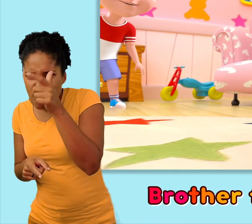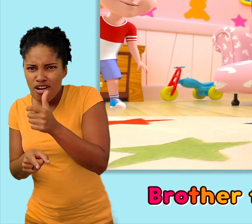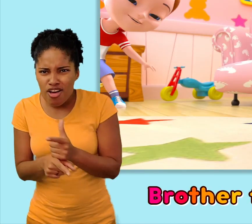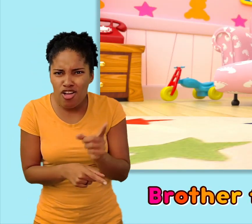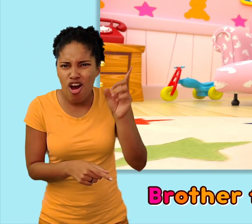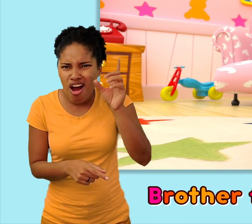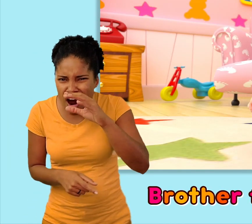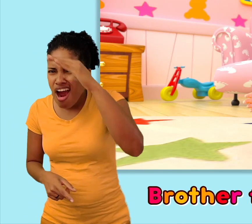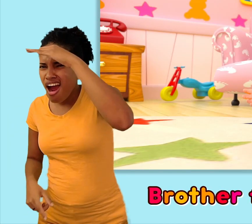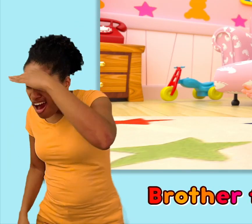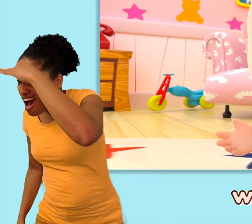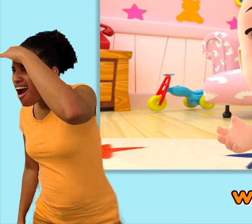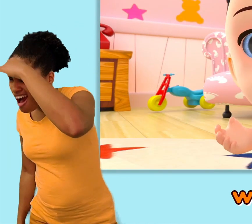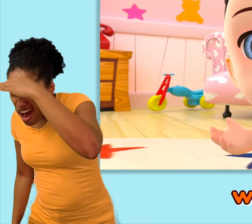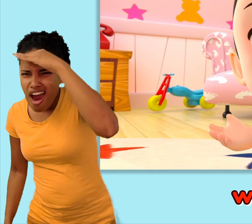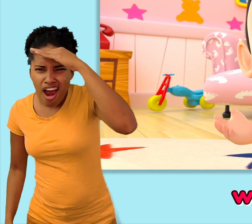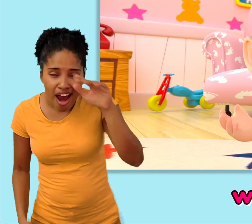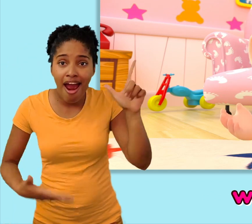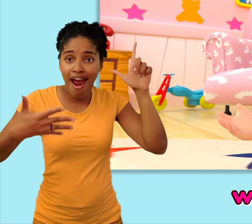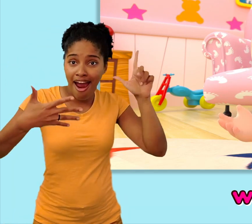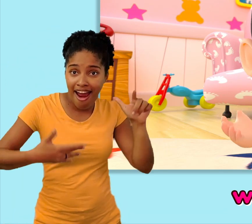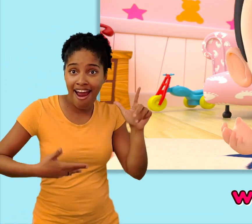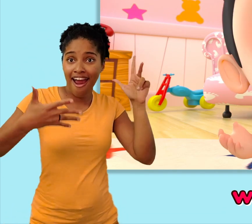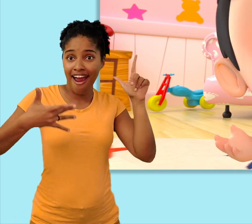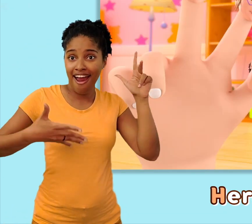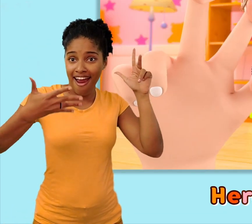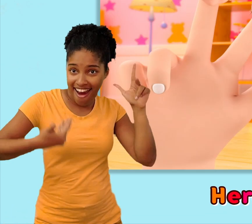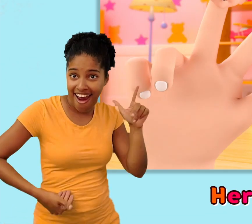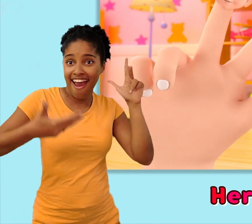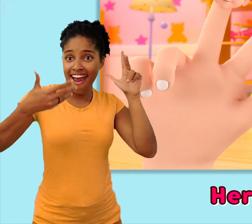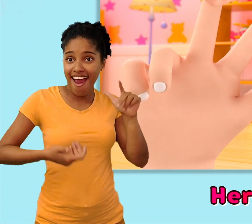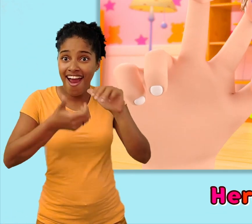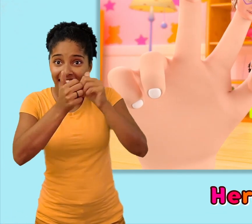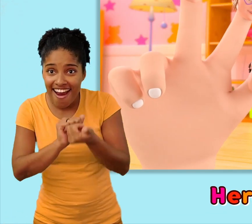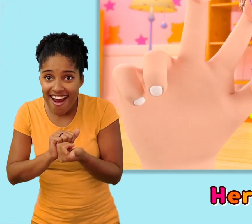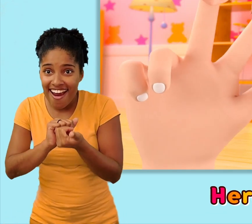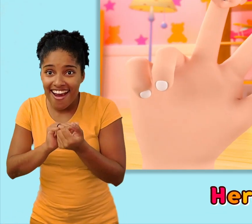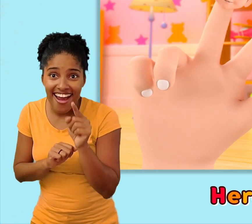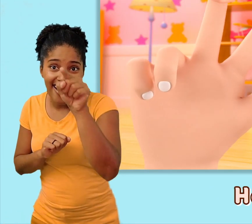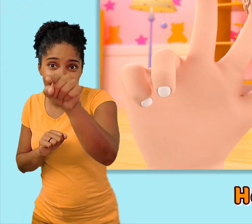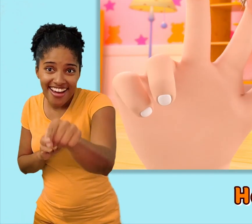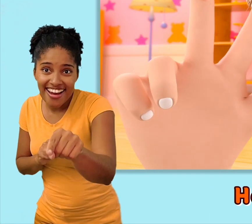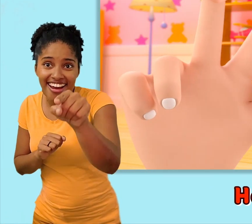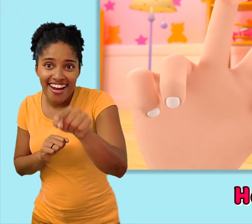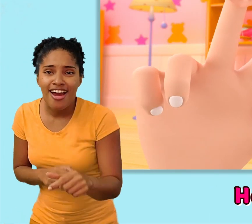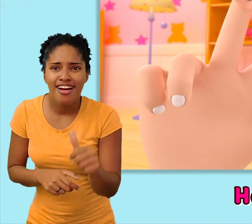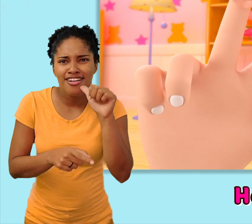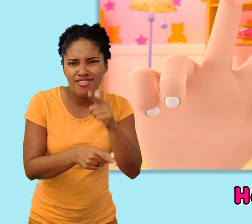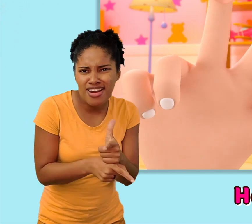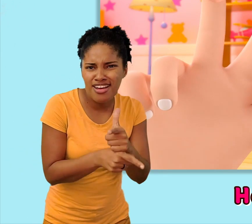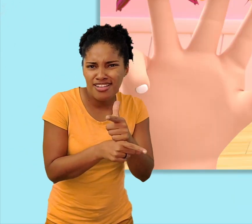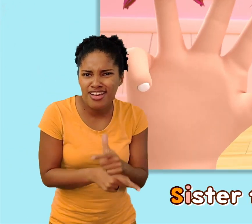Brother Finger, where are you? Here I am, how do